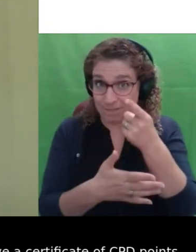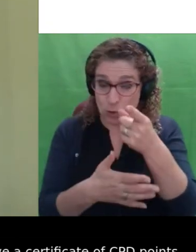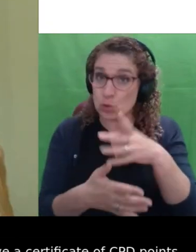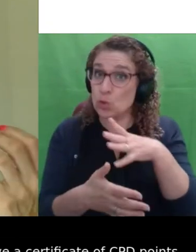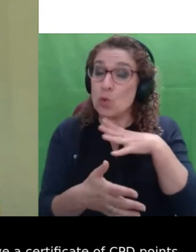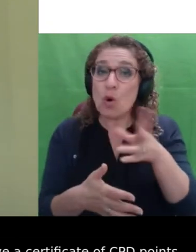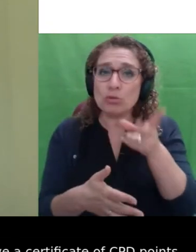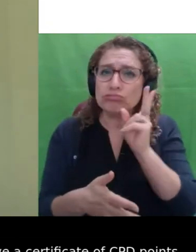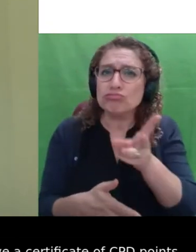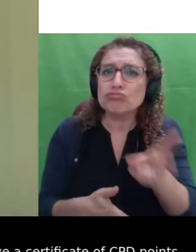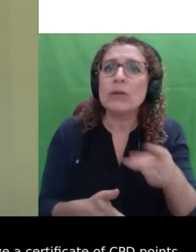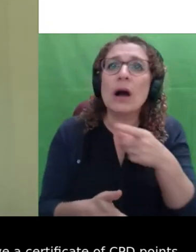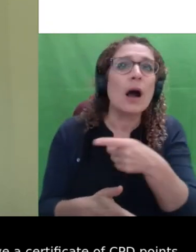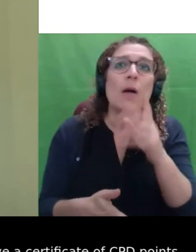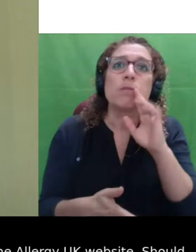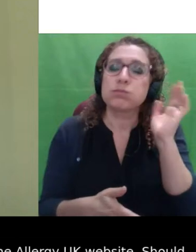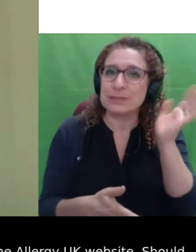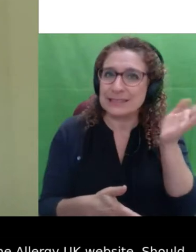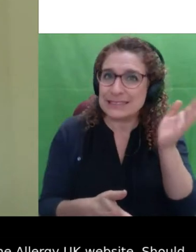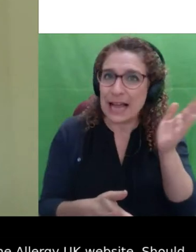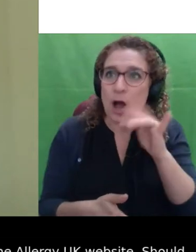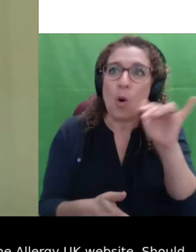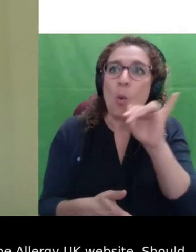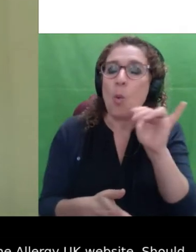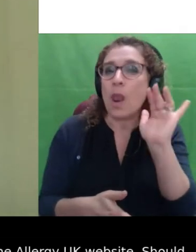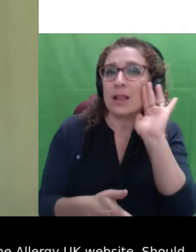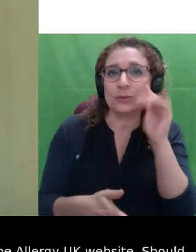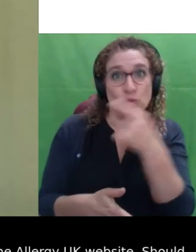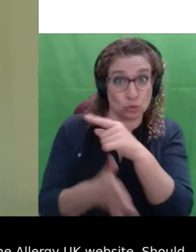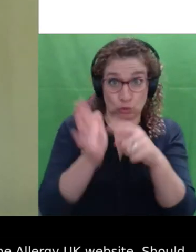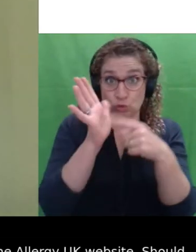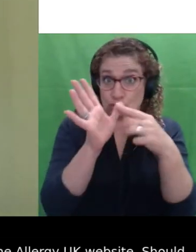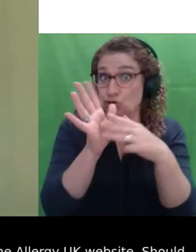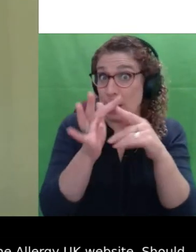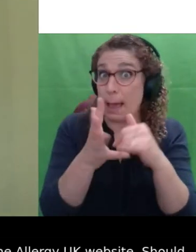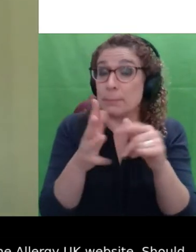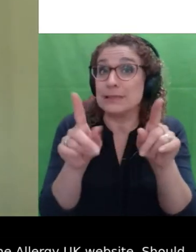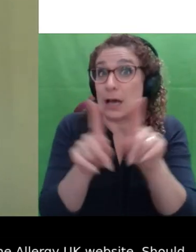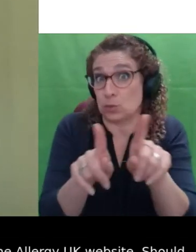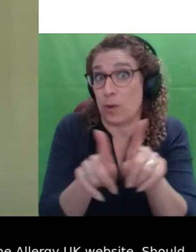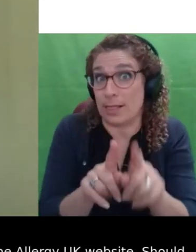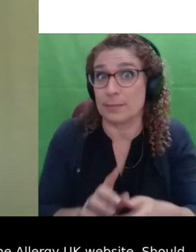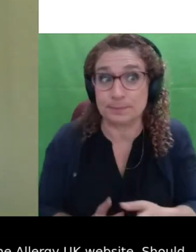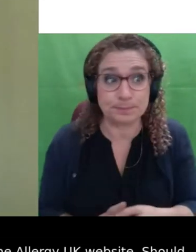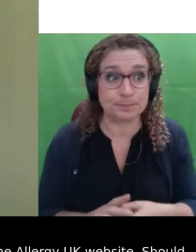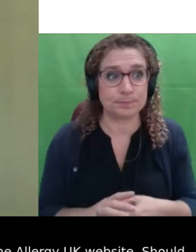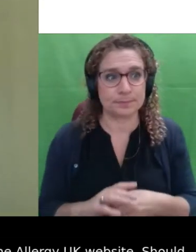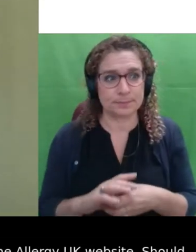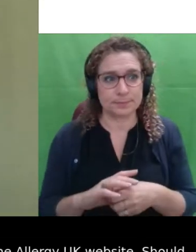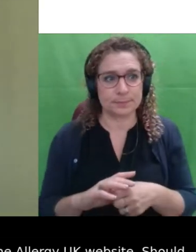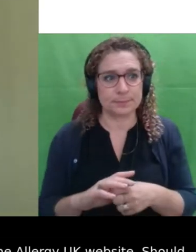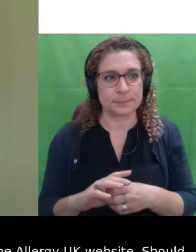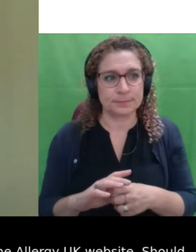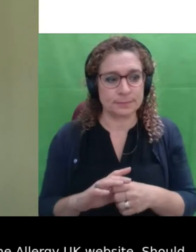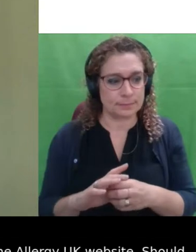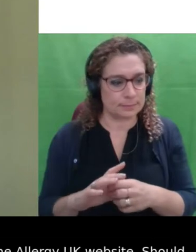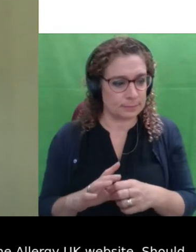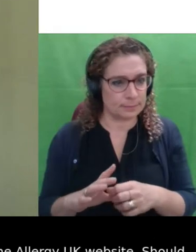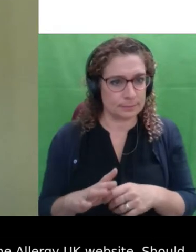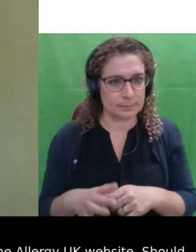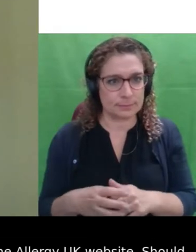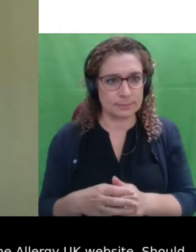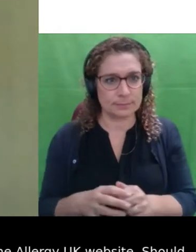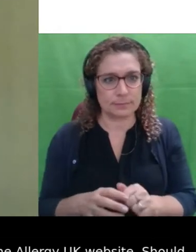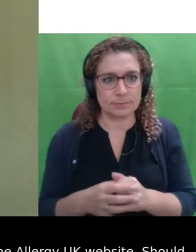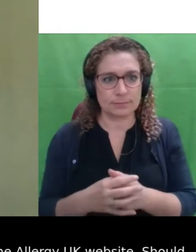any of the presentations and listen to james's presentation as well as this event falls to a